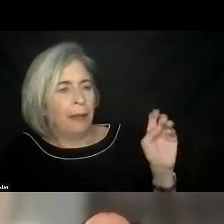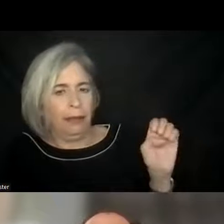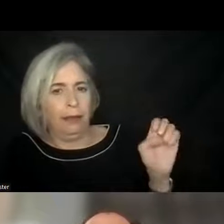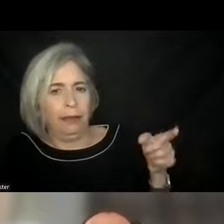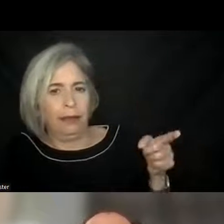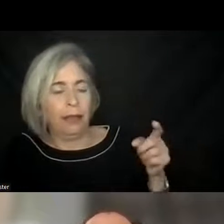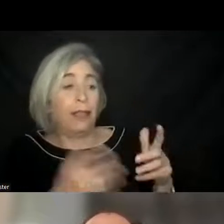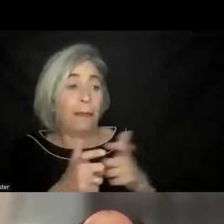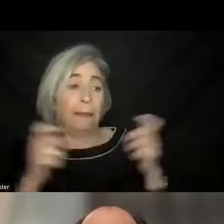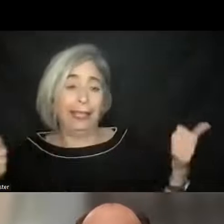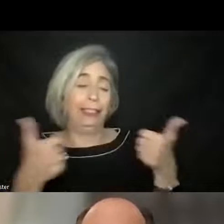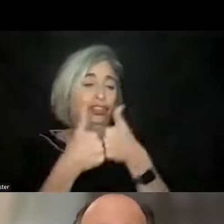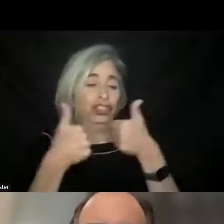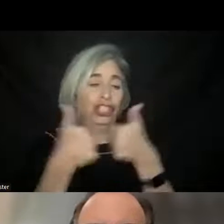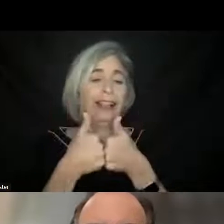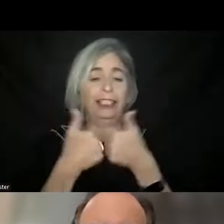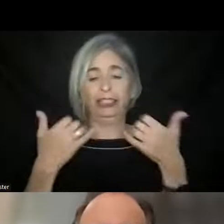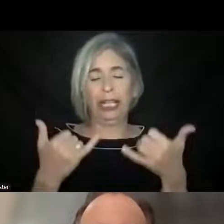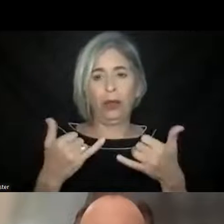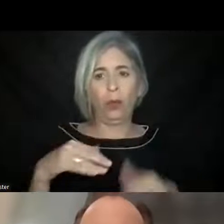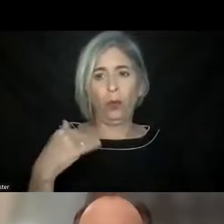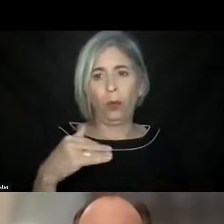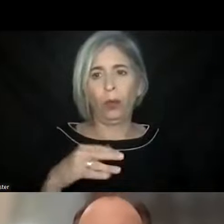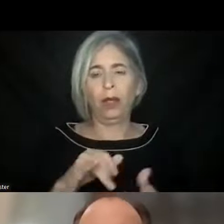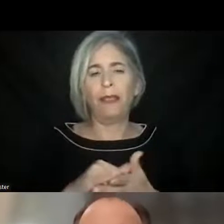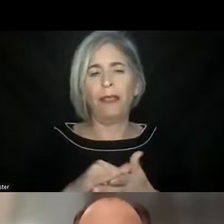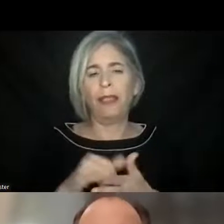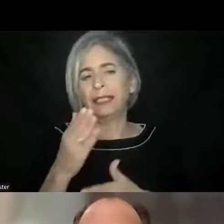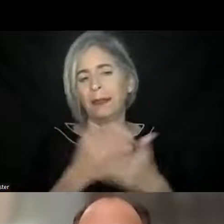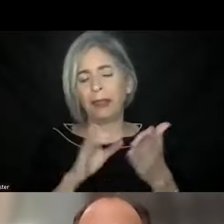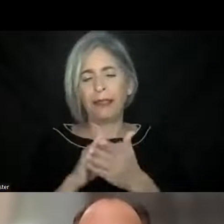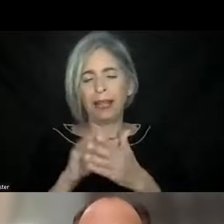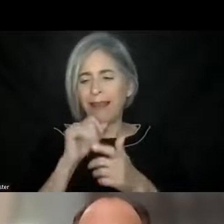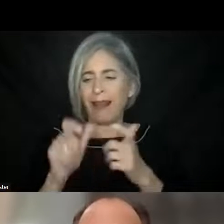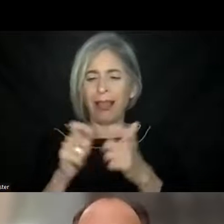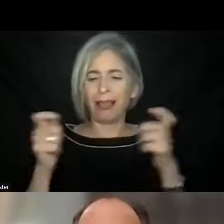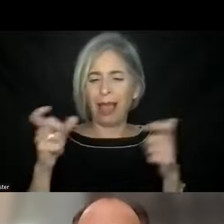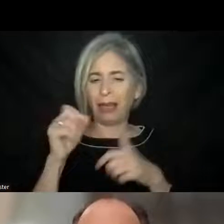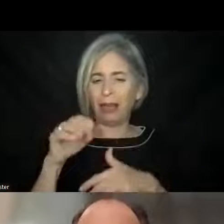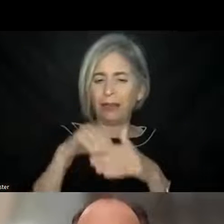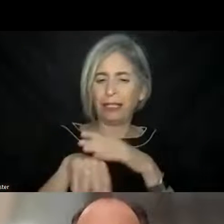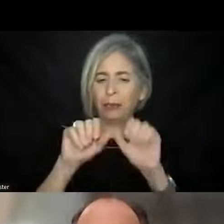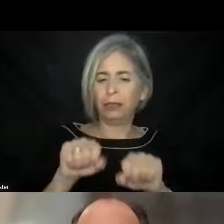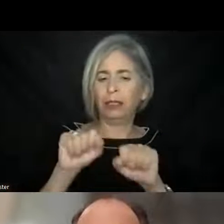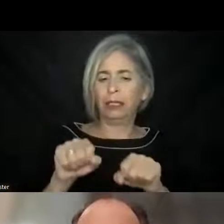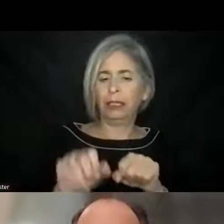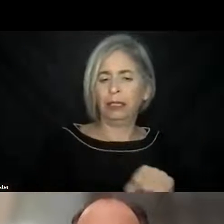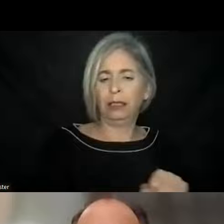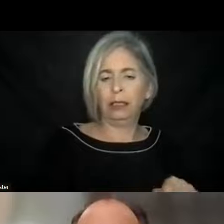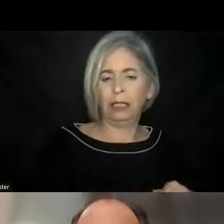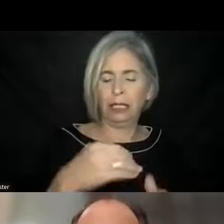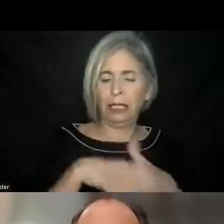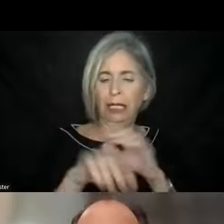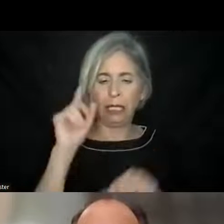the big challenge is that this is something that there aren't that many accessibility subject matter experts in government who are